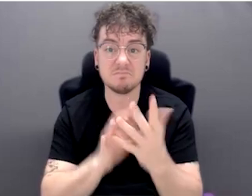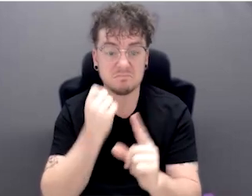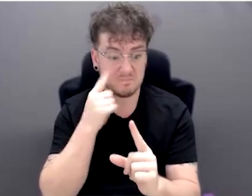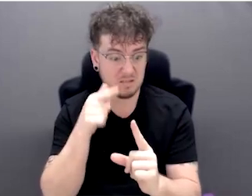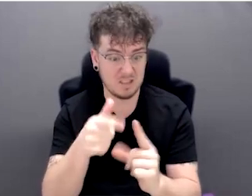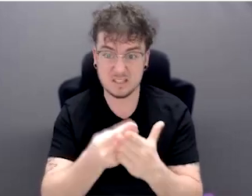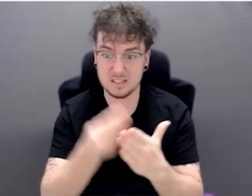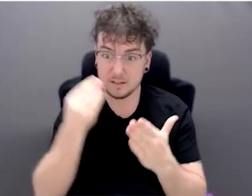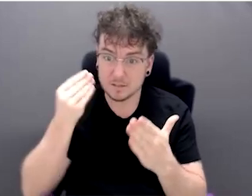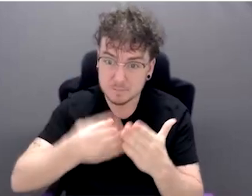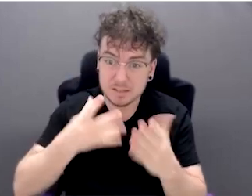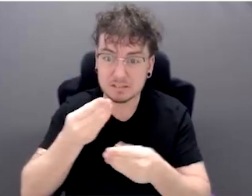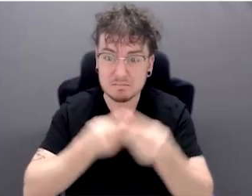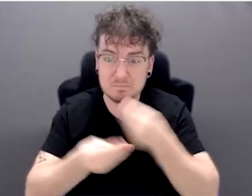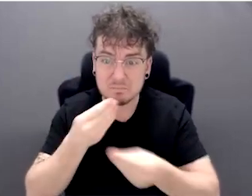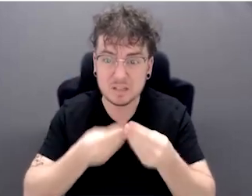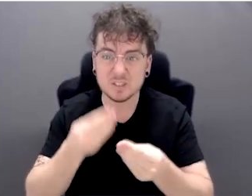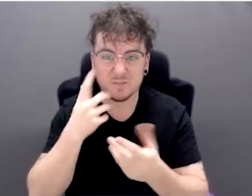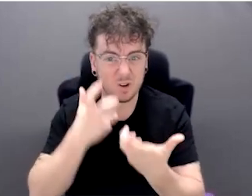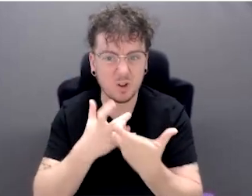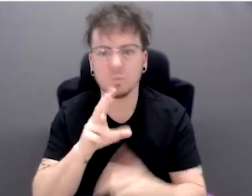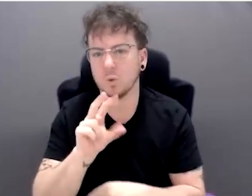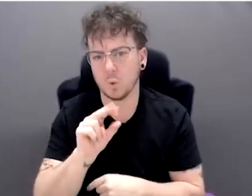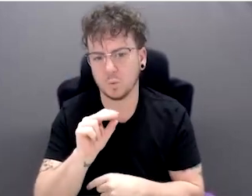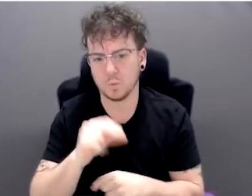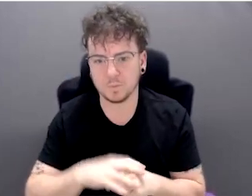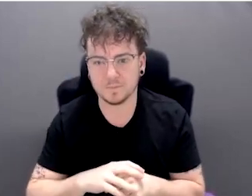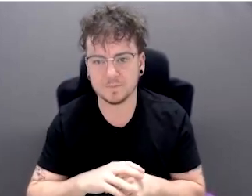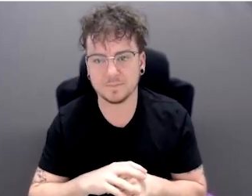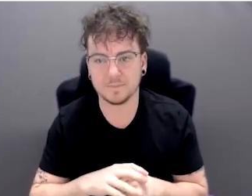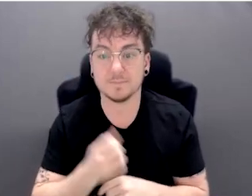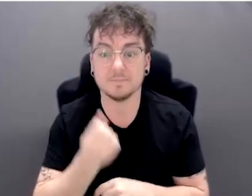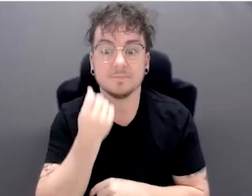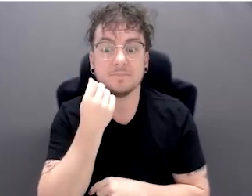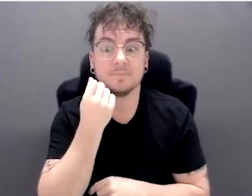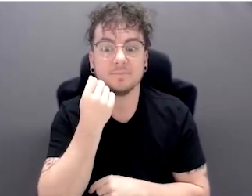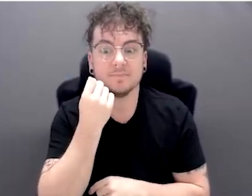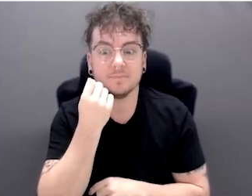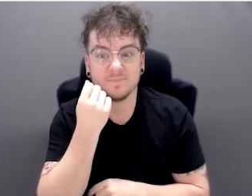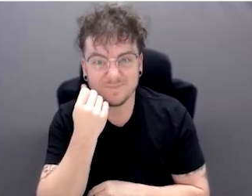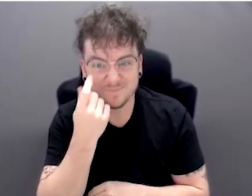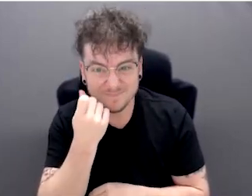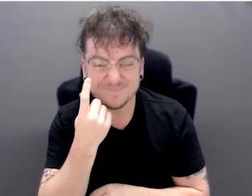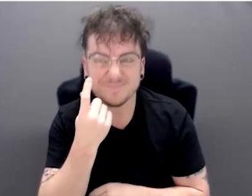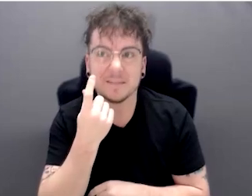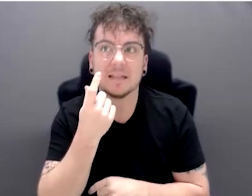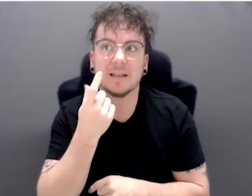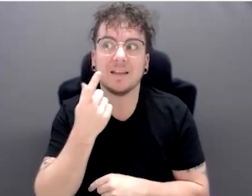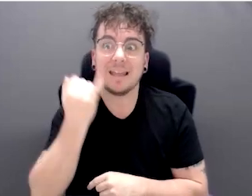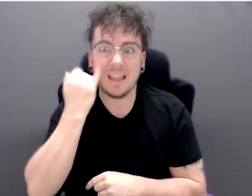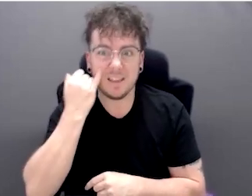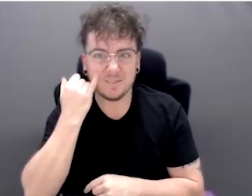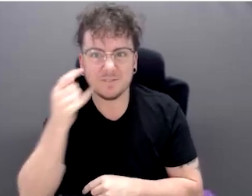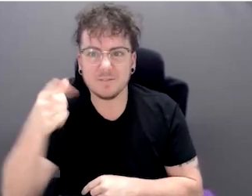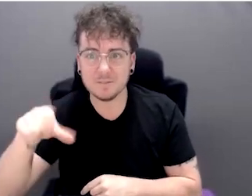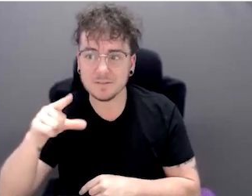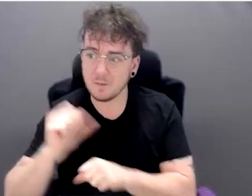items. However, the cost of requesting accommodation can be substantial to the